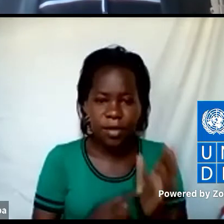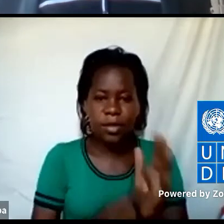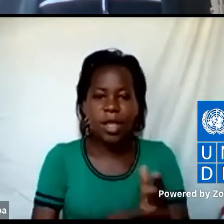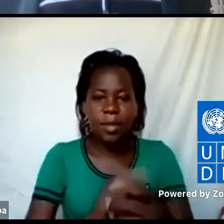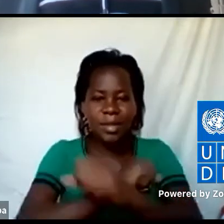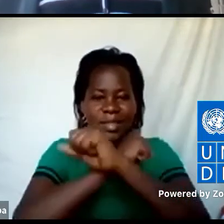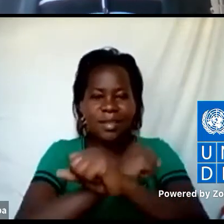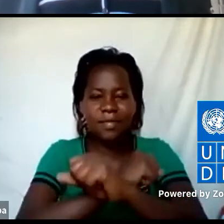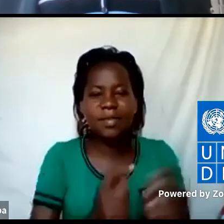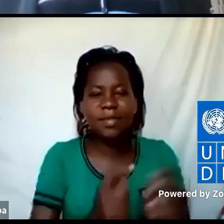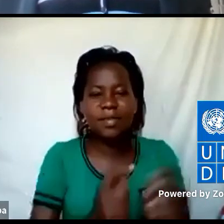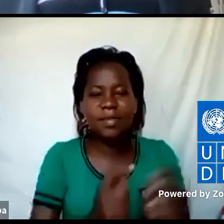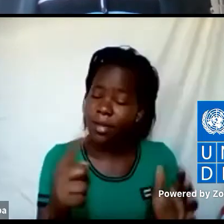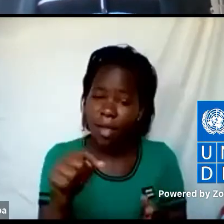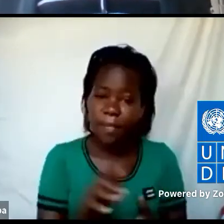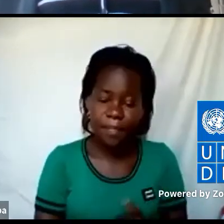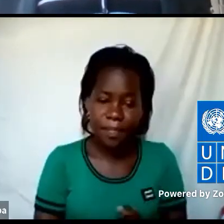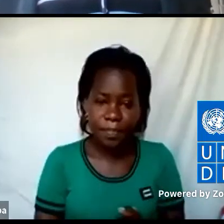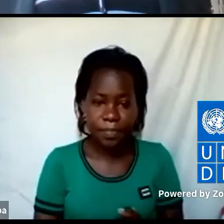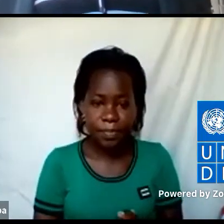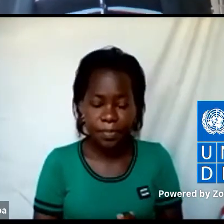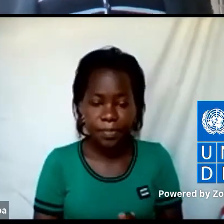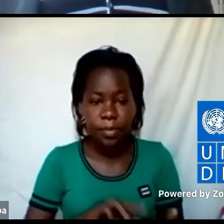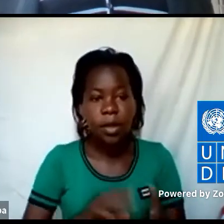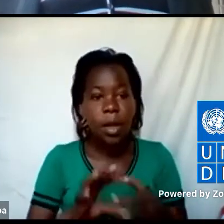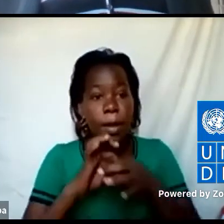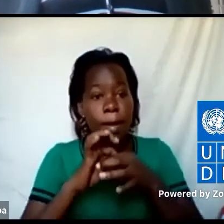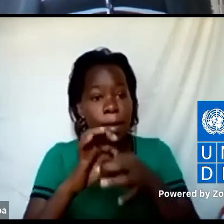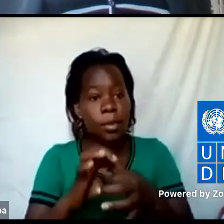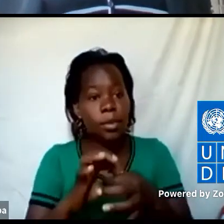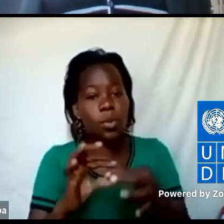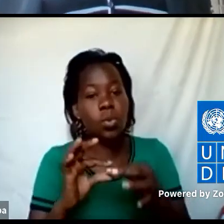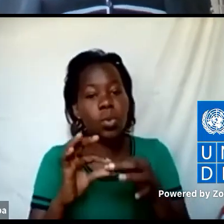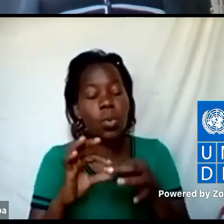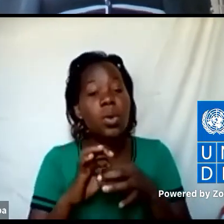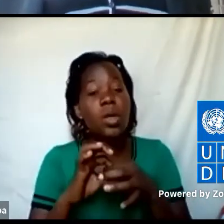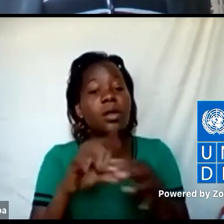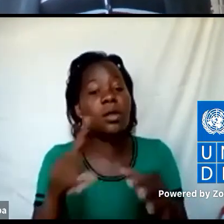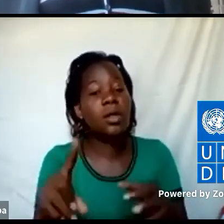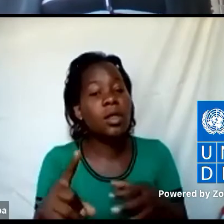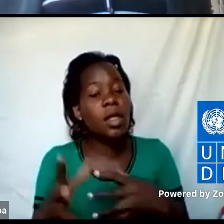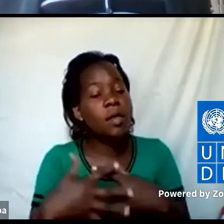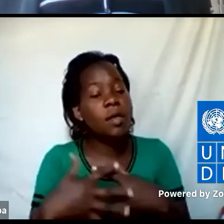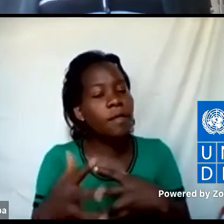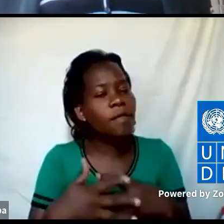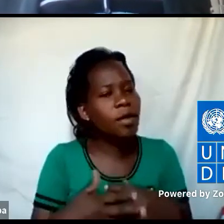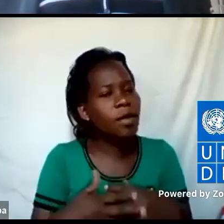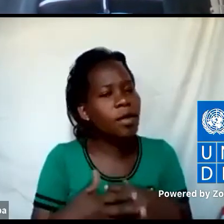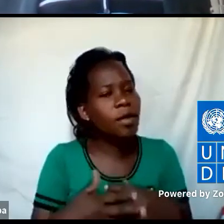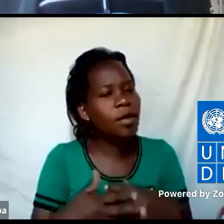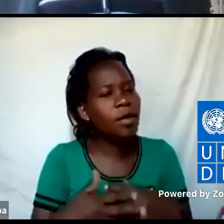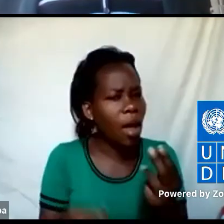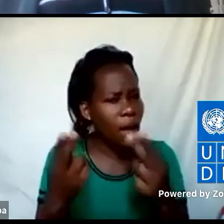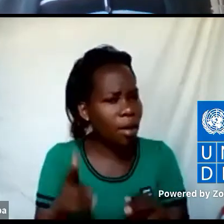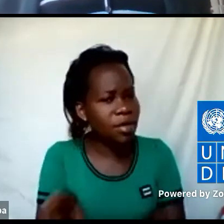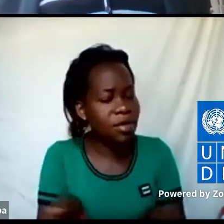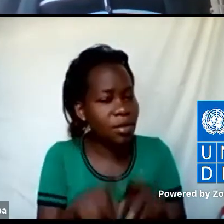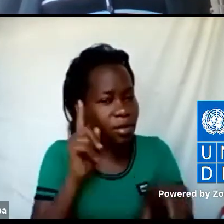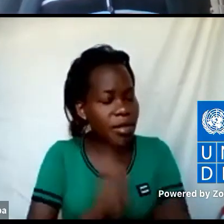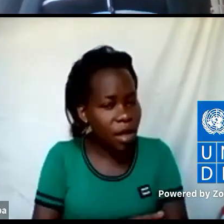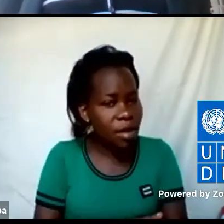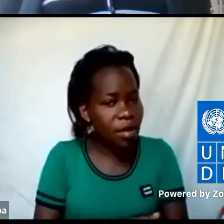And we can link you to these factories so that you can understand what goes on in there, at the same time contribute. Because of this, you'll be able